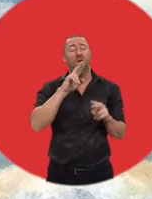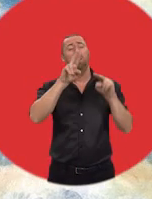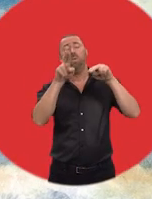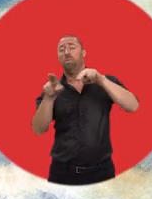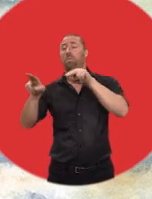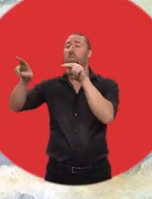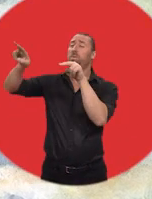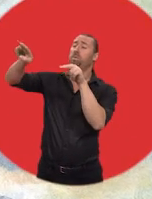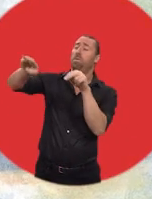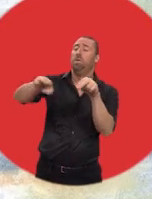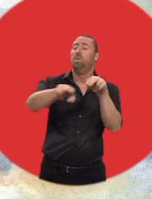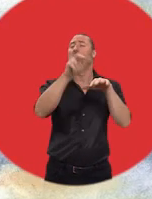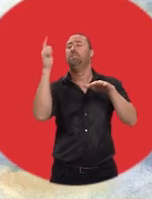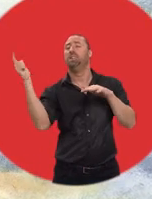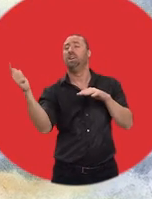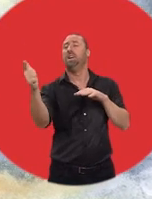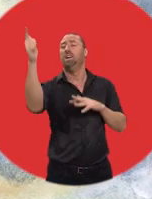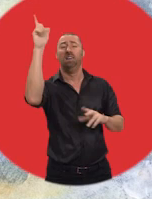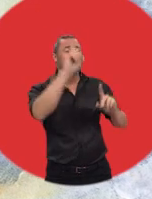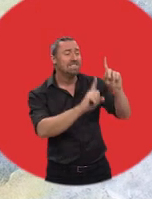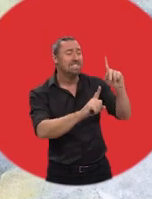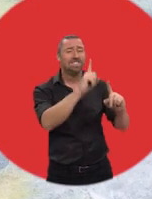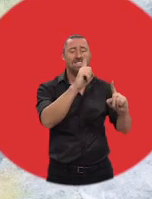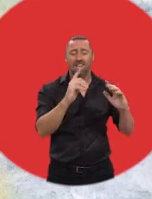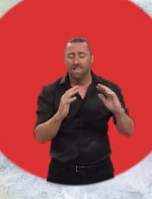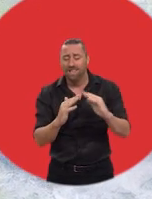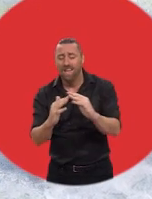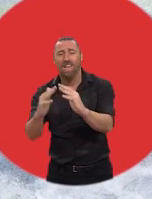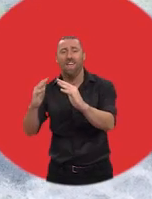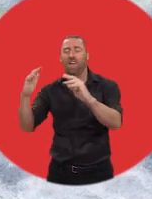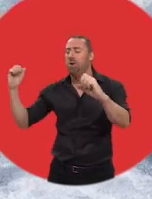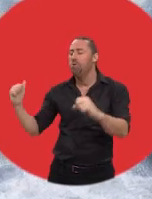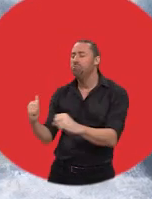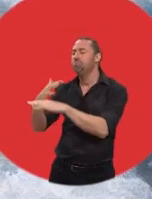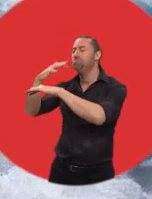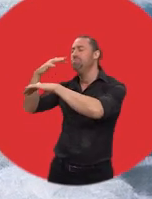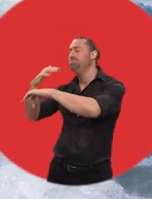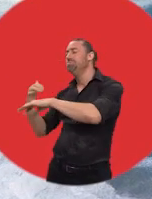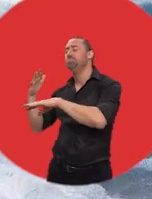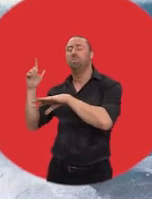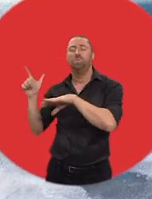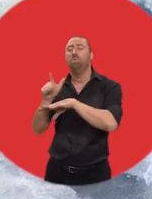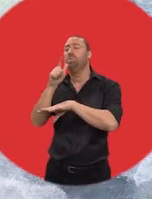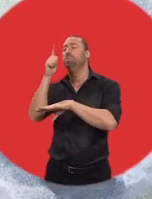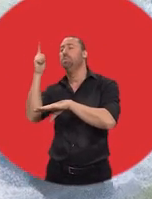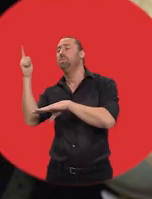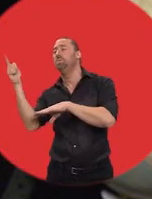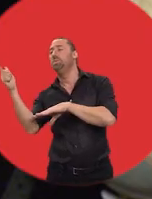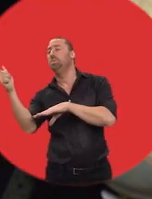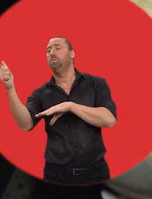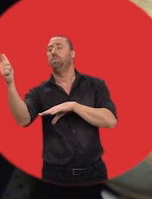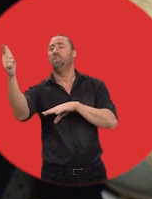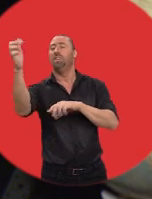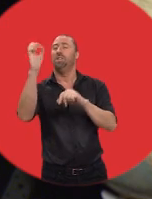They fly far, far away, over cities, towns, and seas. It's quiet